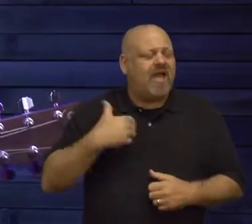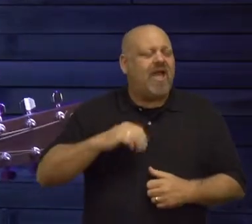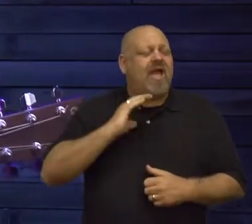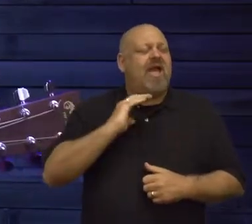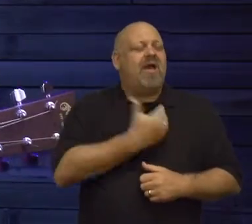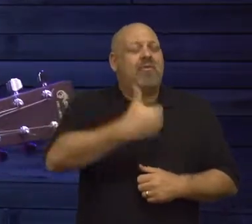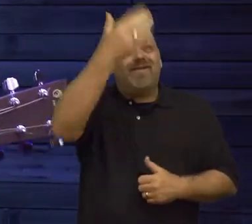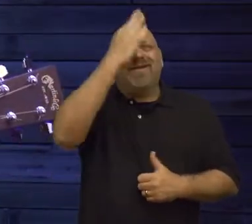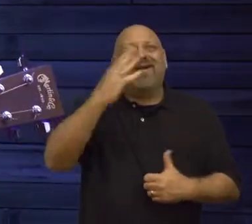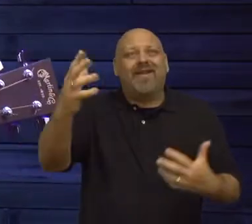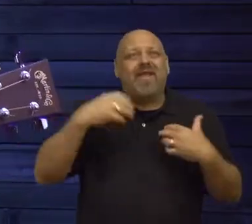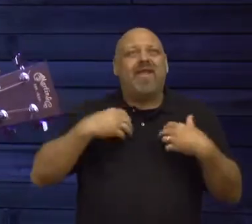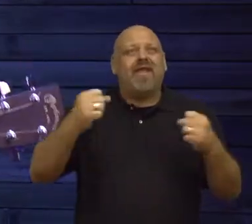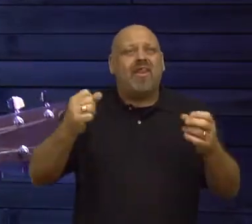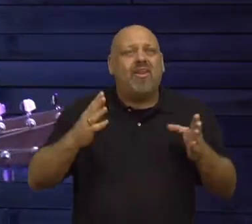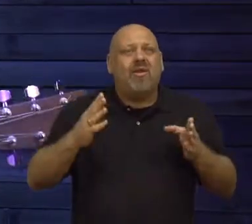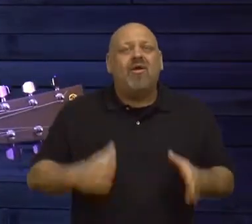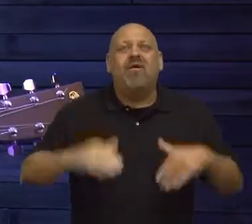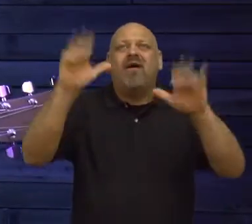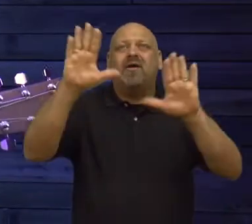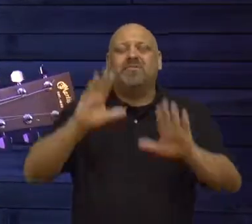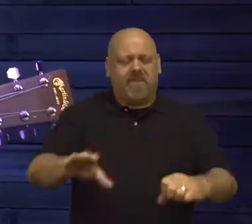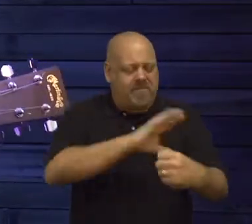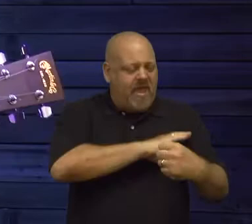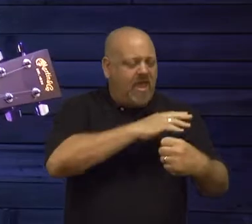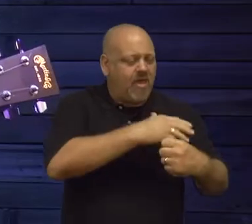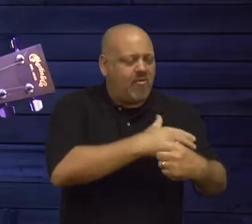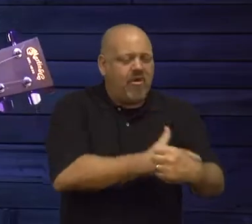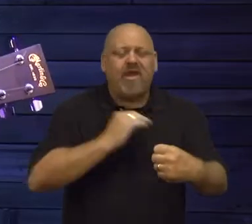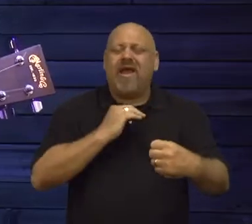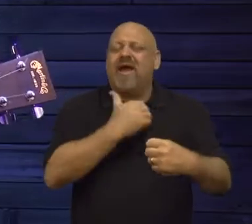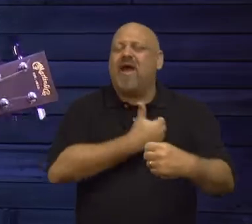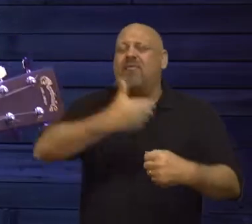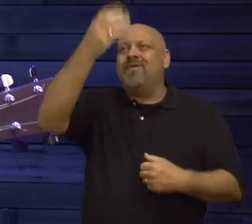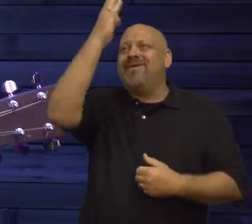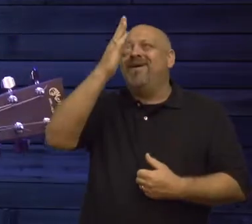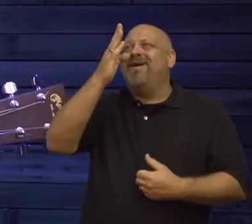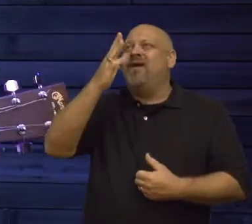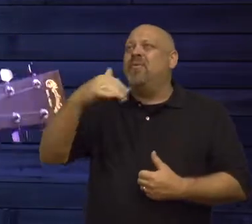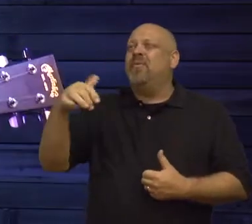other. Our God is healer, awesome in power.